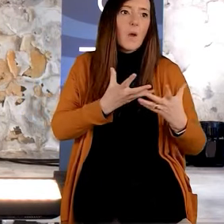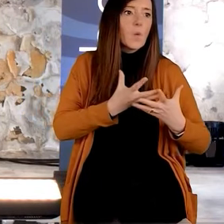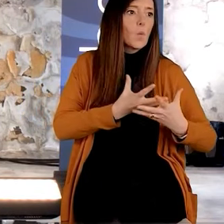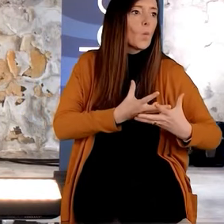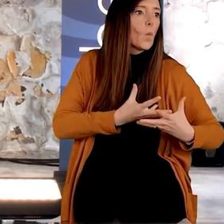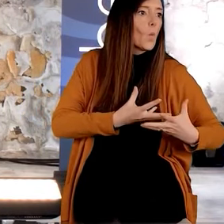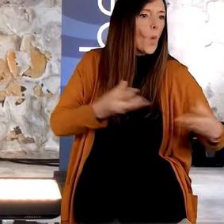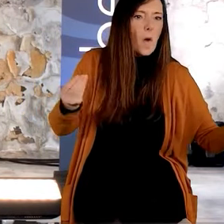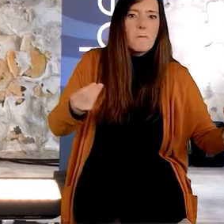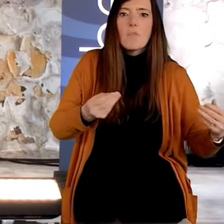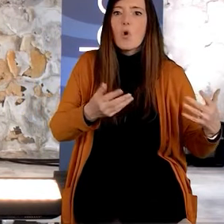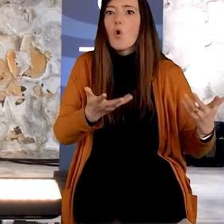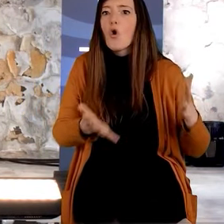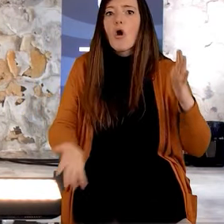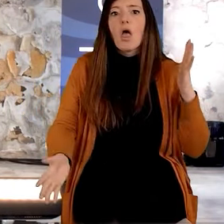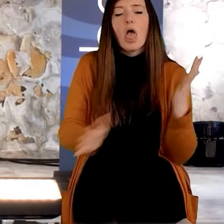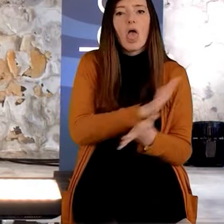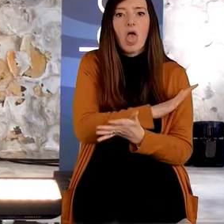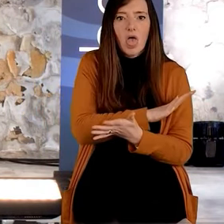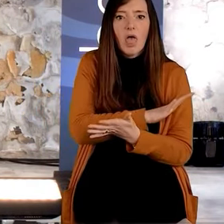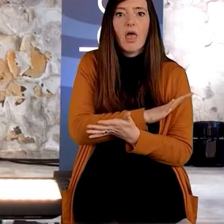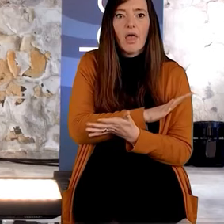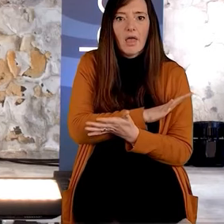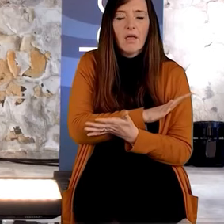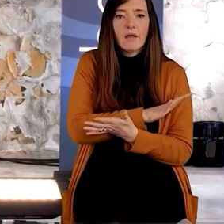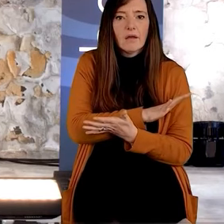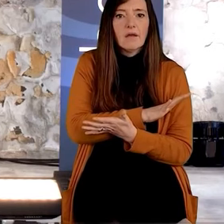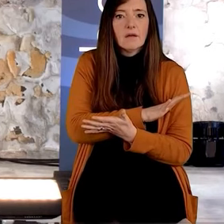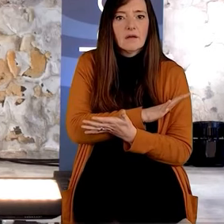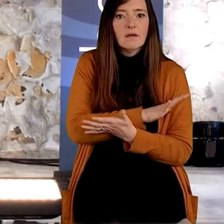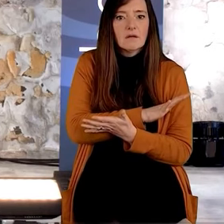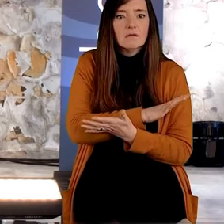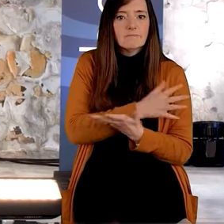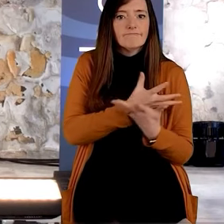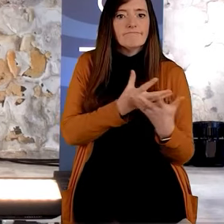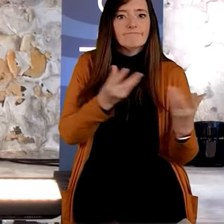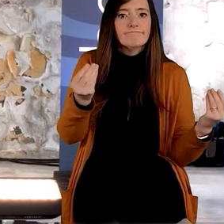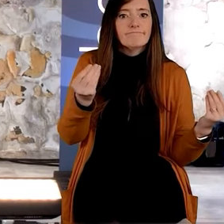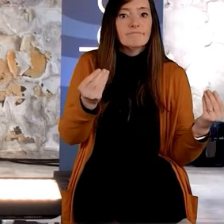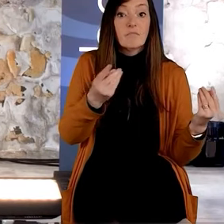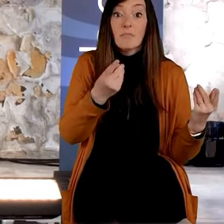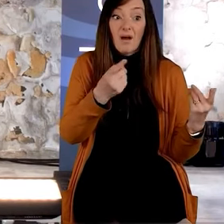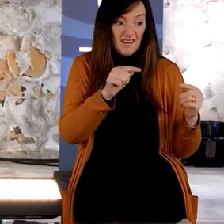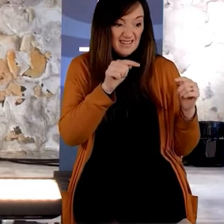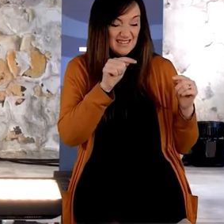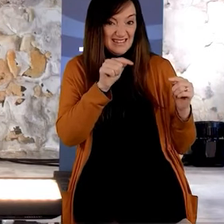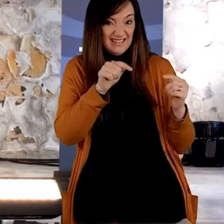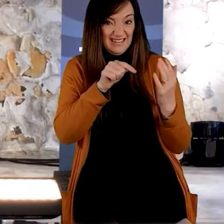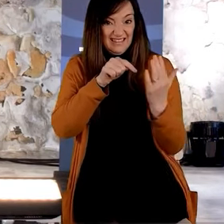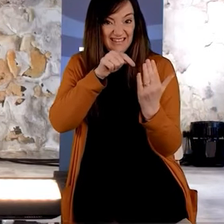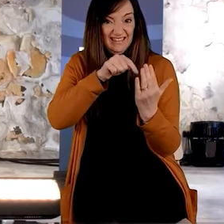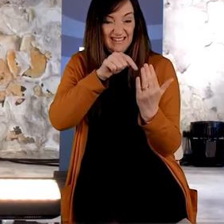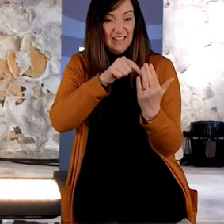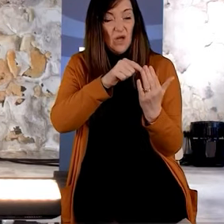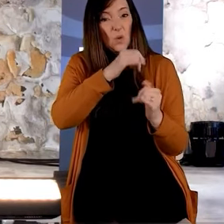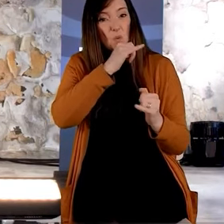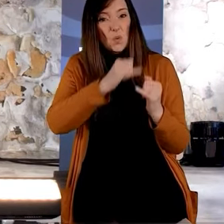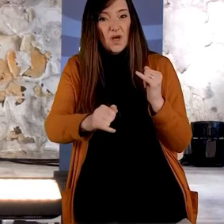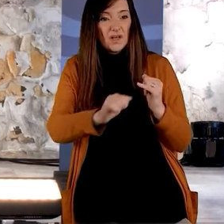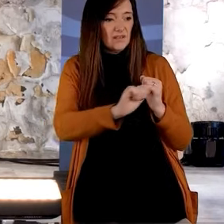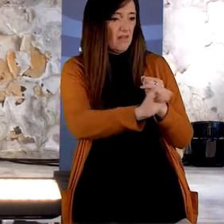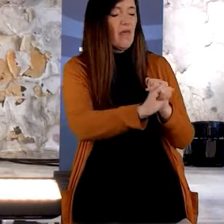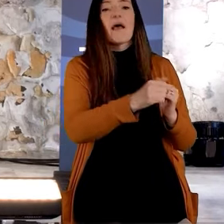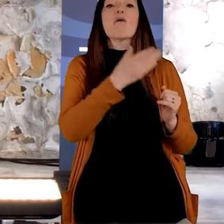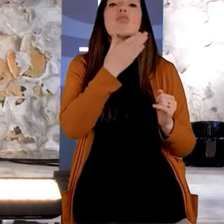of aching chasm or destruction and a great emptiness. But it gets worse.